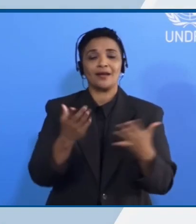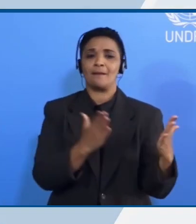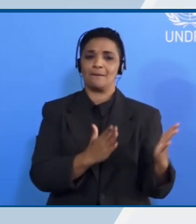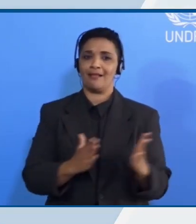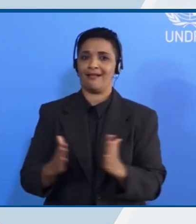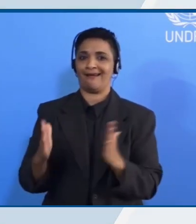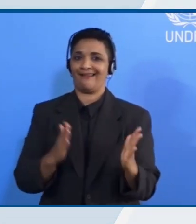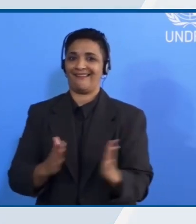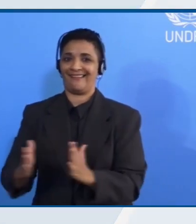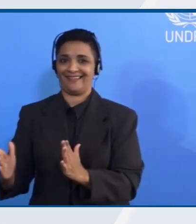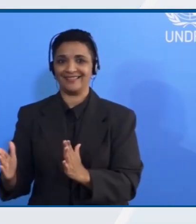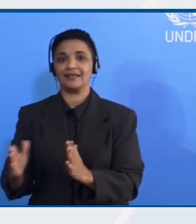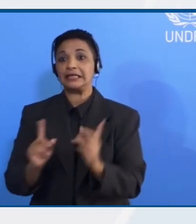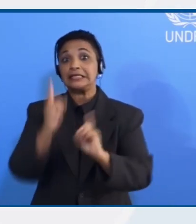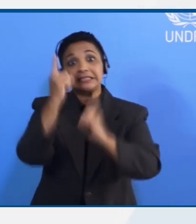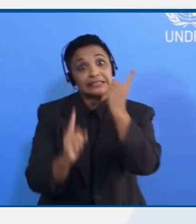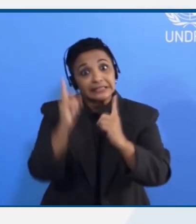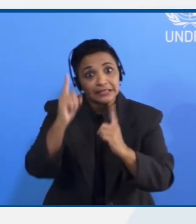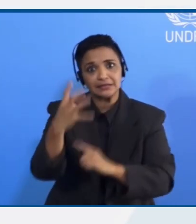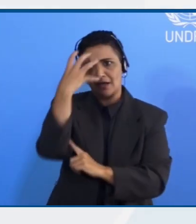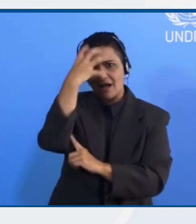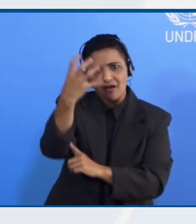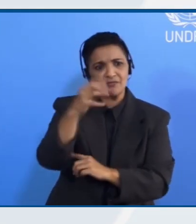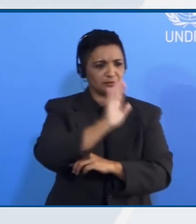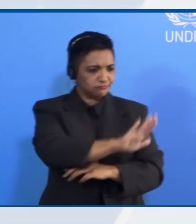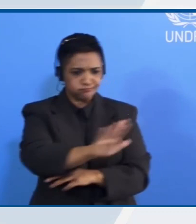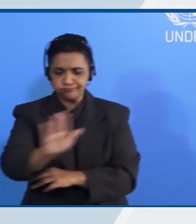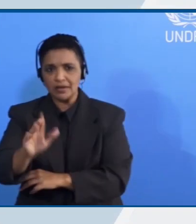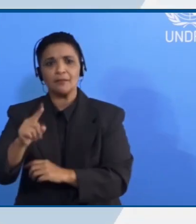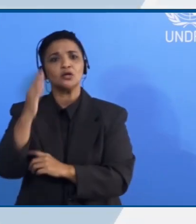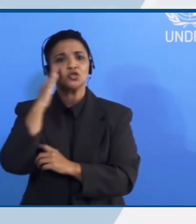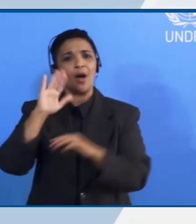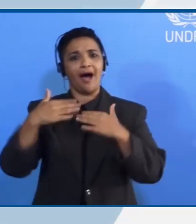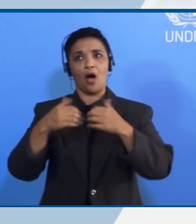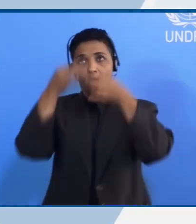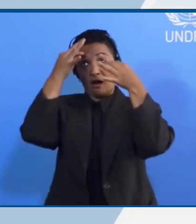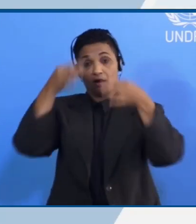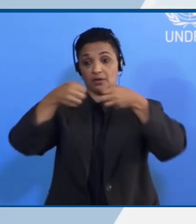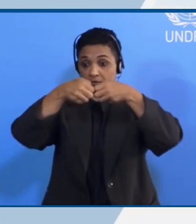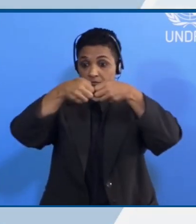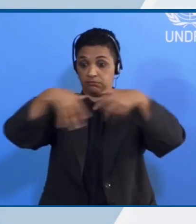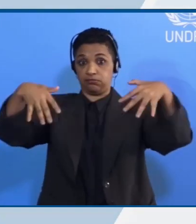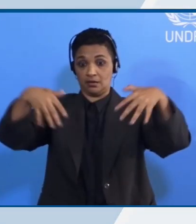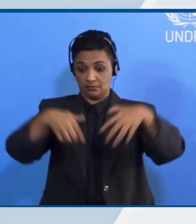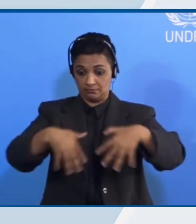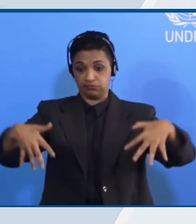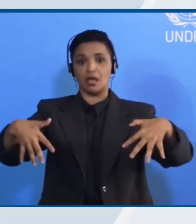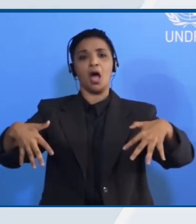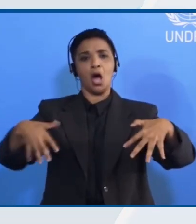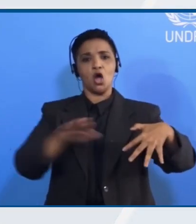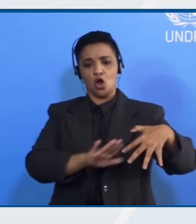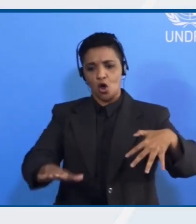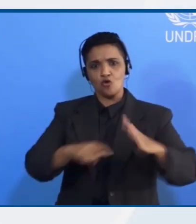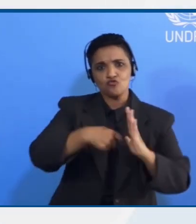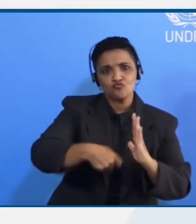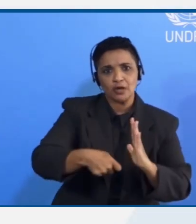more cities and national governments incorporate upstream interventions so that they could help create more bankable projects,